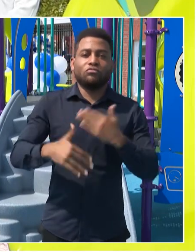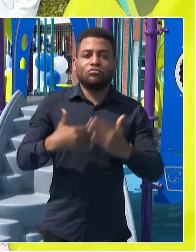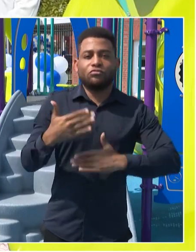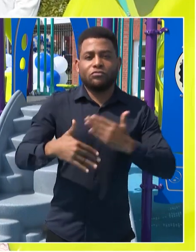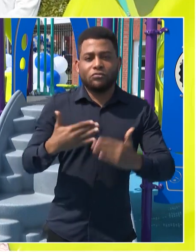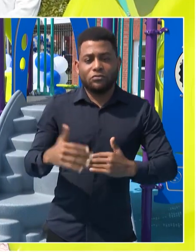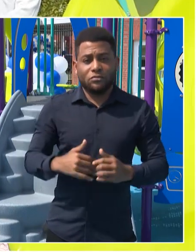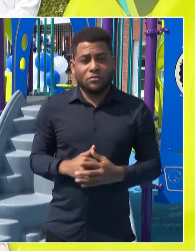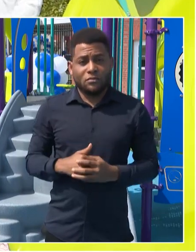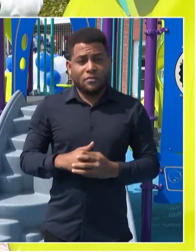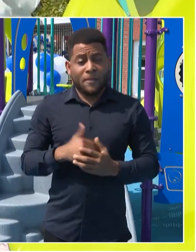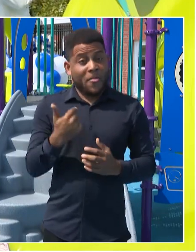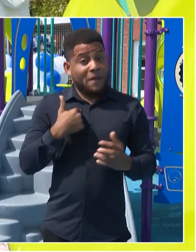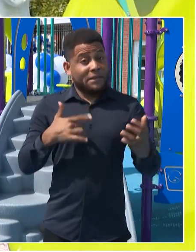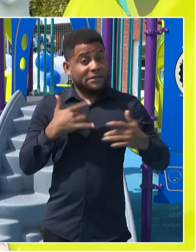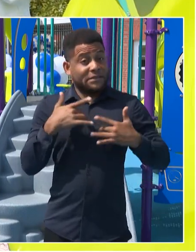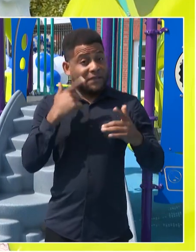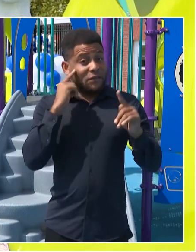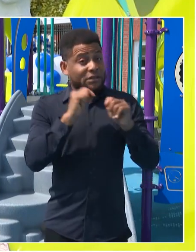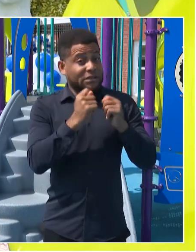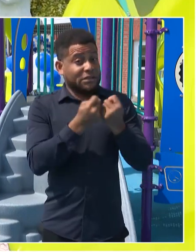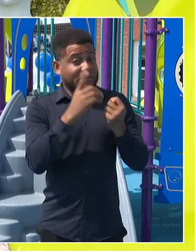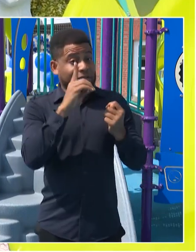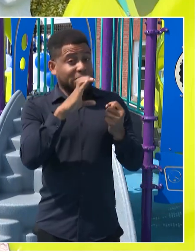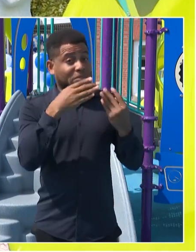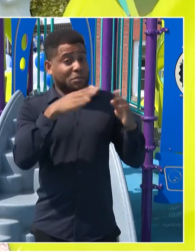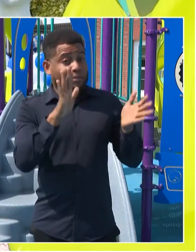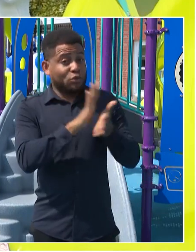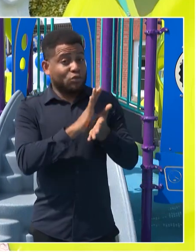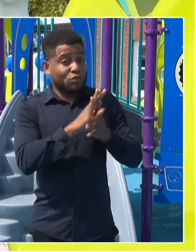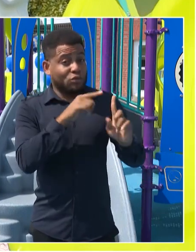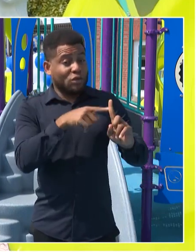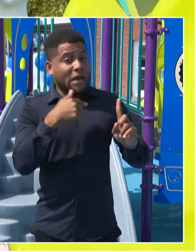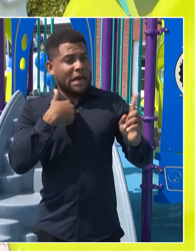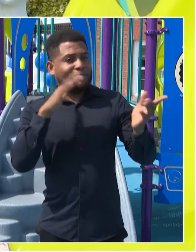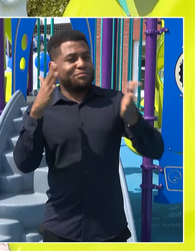it for Dr. Farabee and the entire DC Public School team.